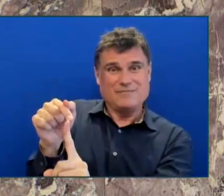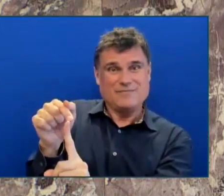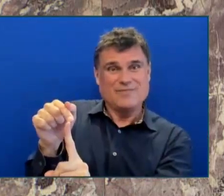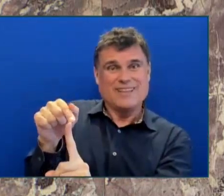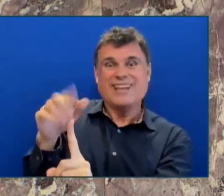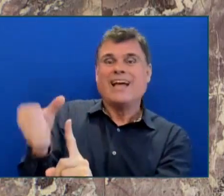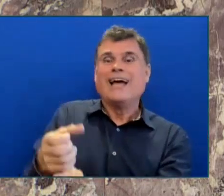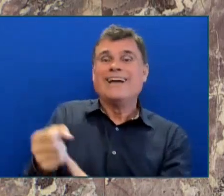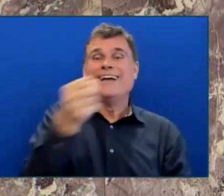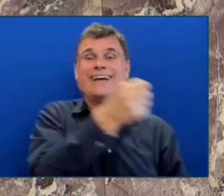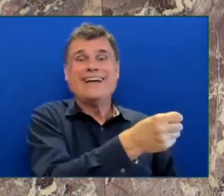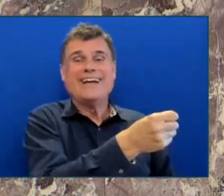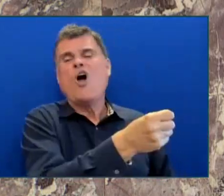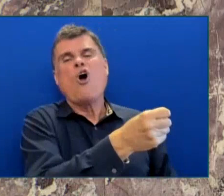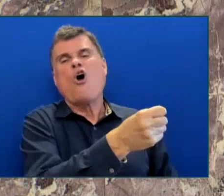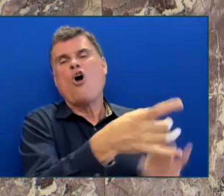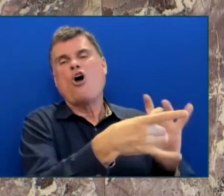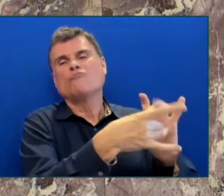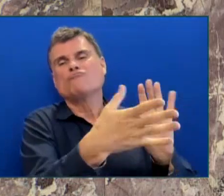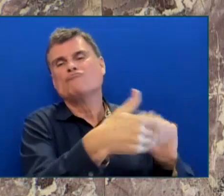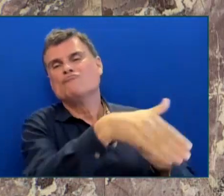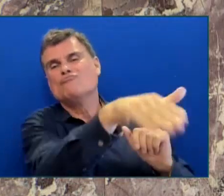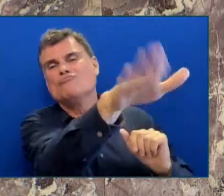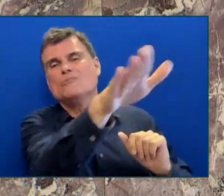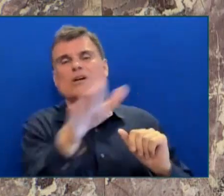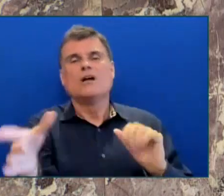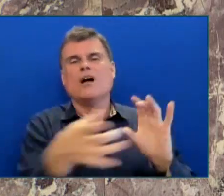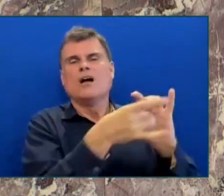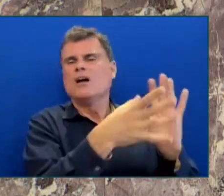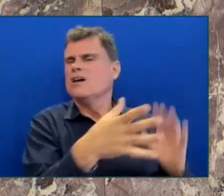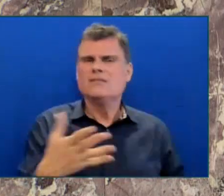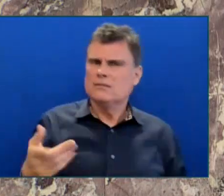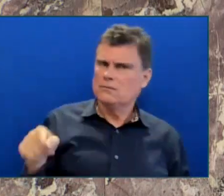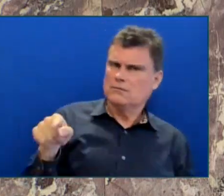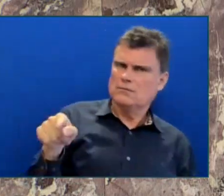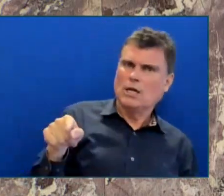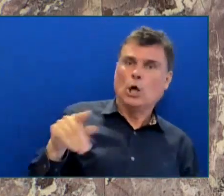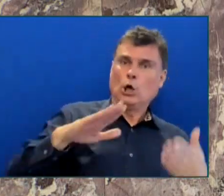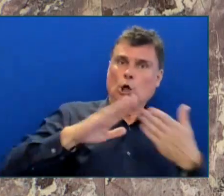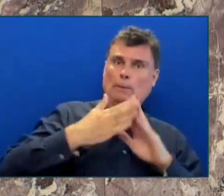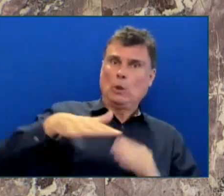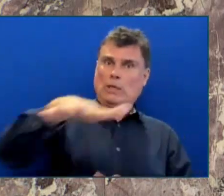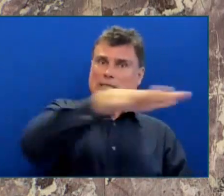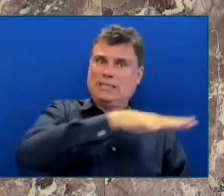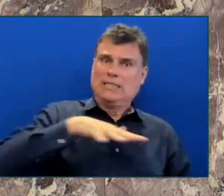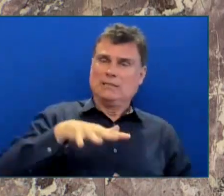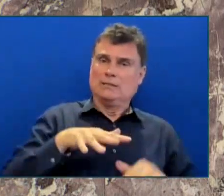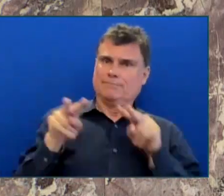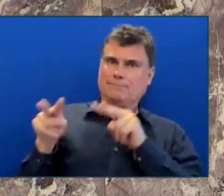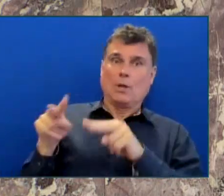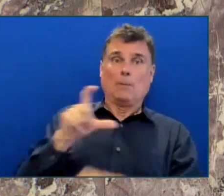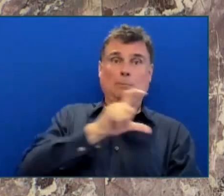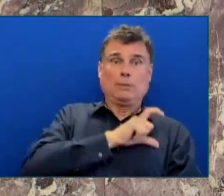our province safe. We want to ensure that all police officers return home safe to their families every day.